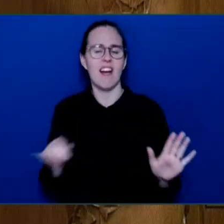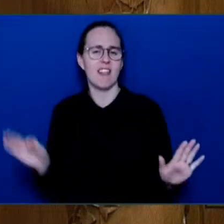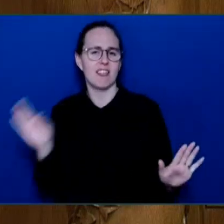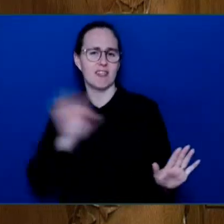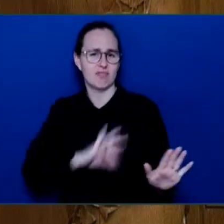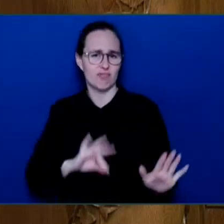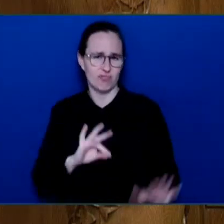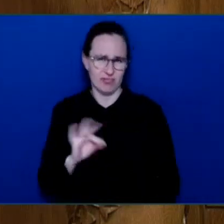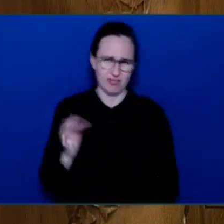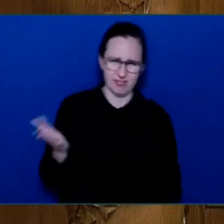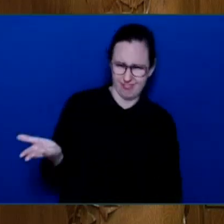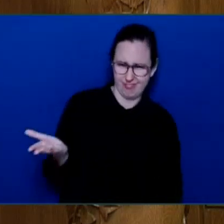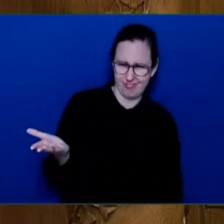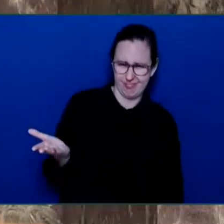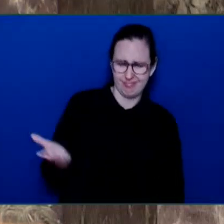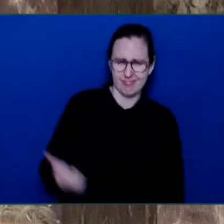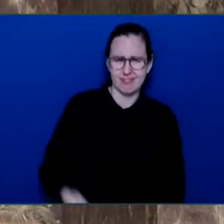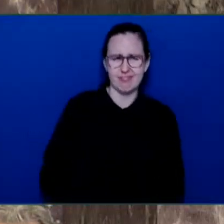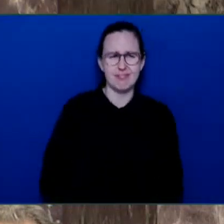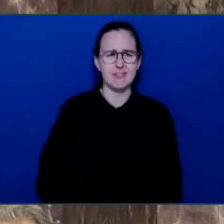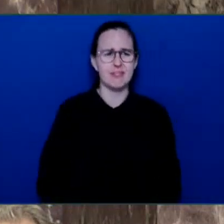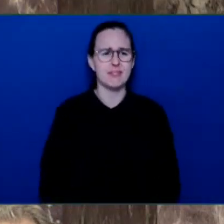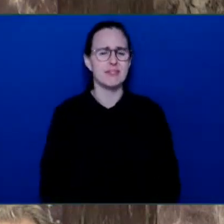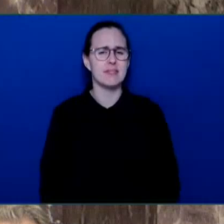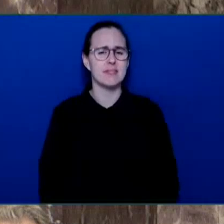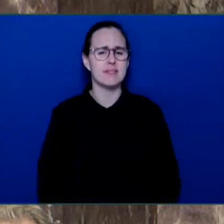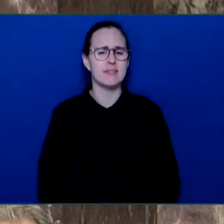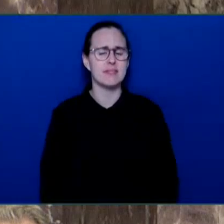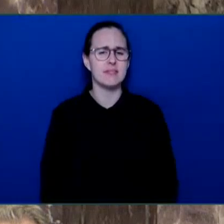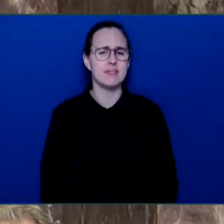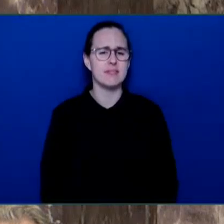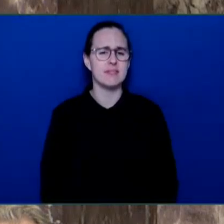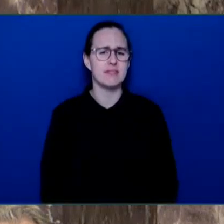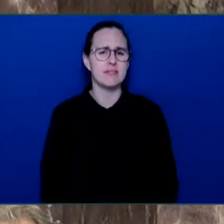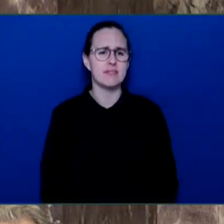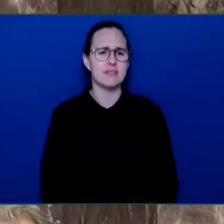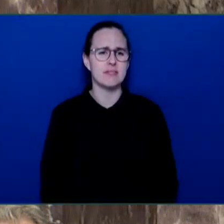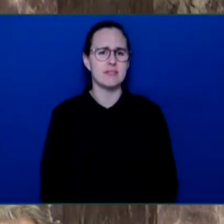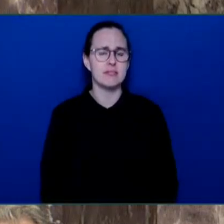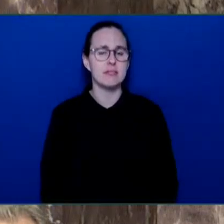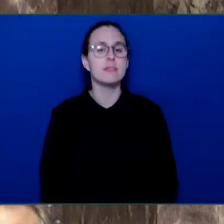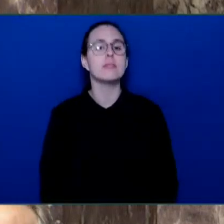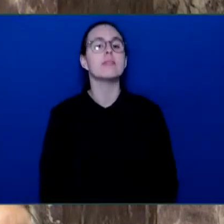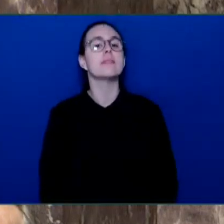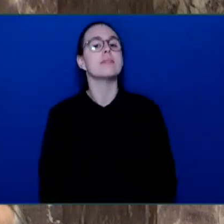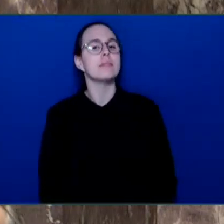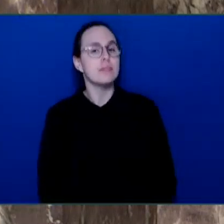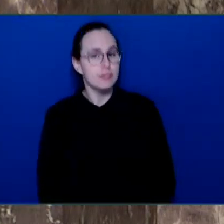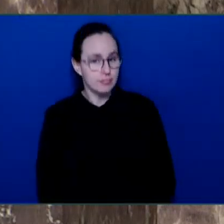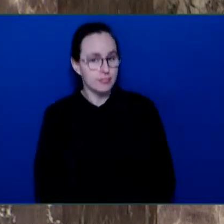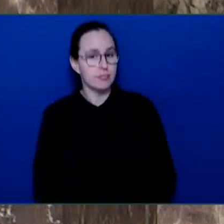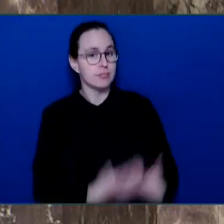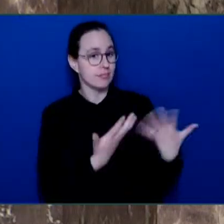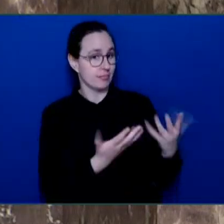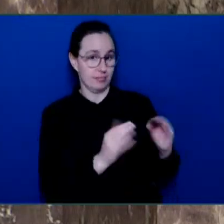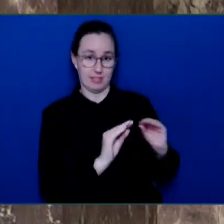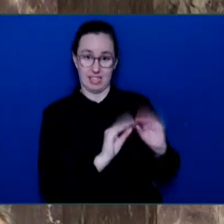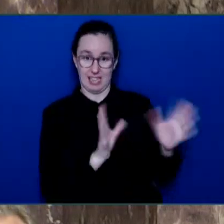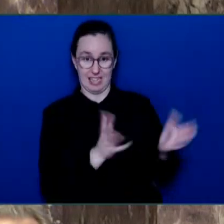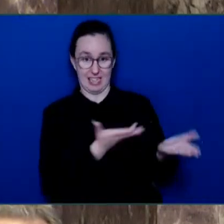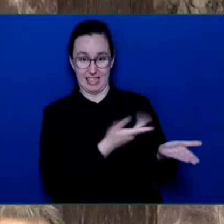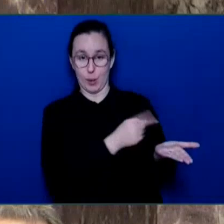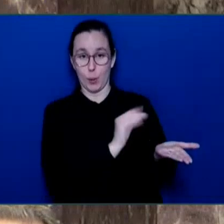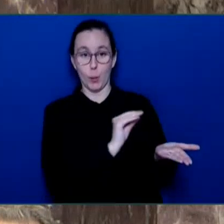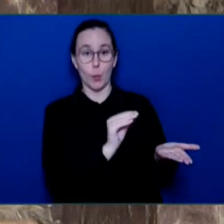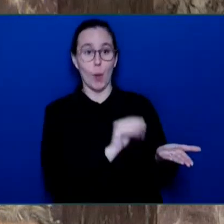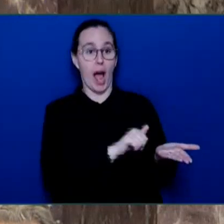Minister of Housing. Thank you, Honourable Speaker. And clearly they've ran out of material for a question period. And we're only a few weeks in.